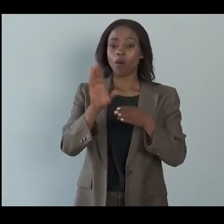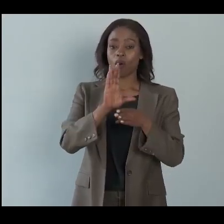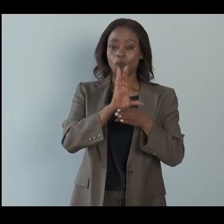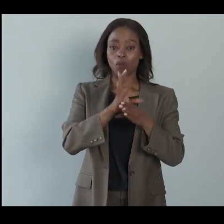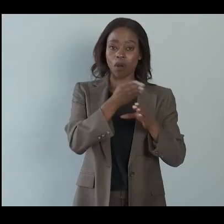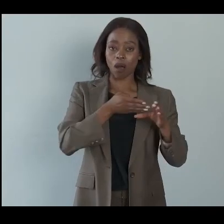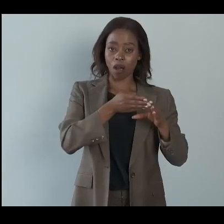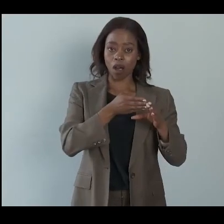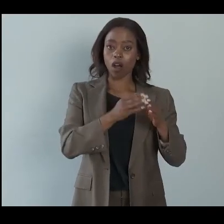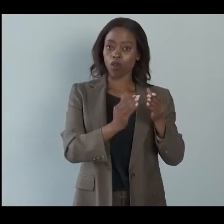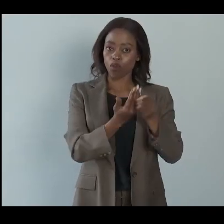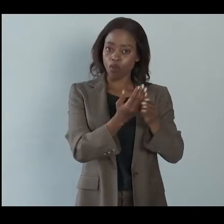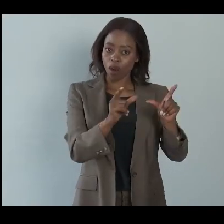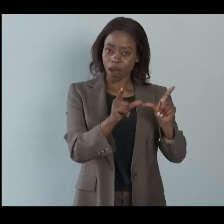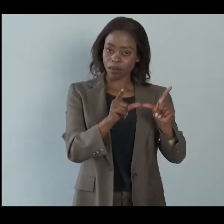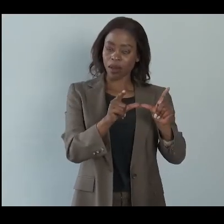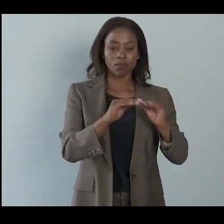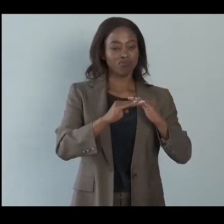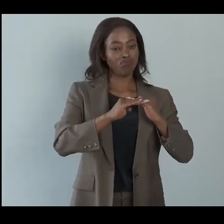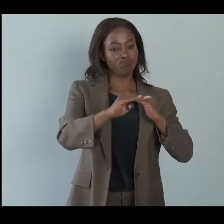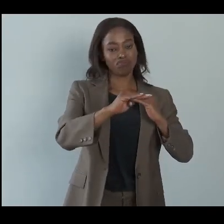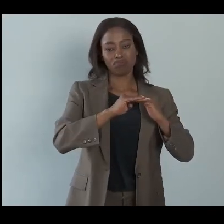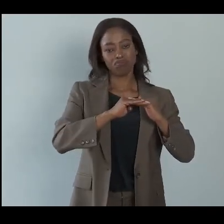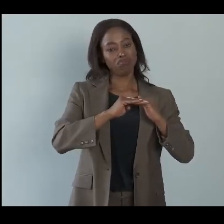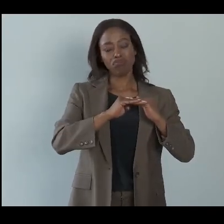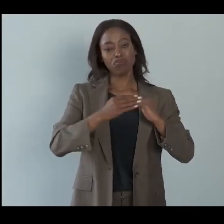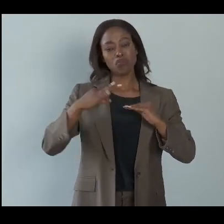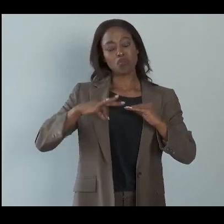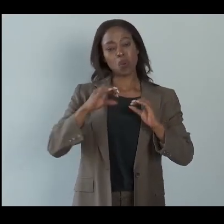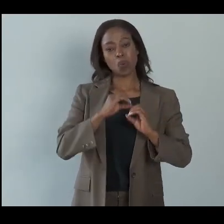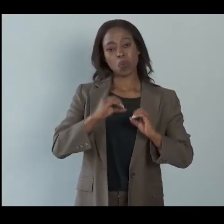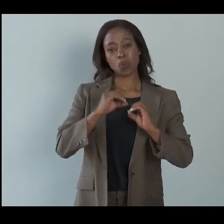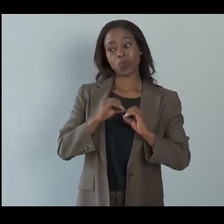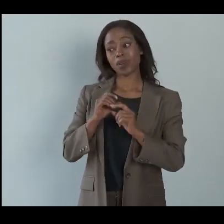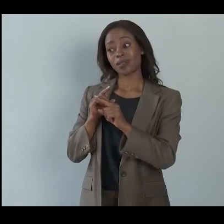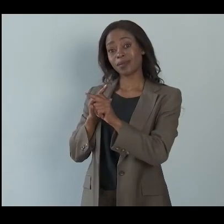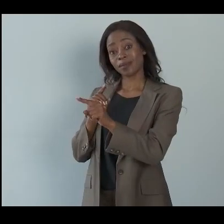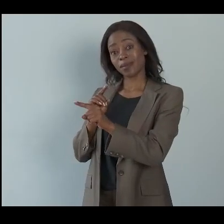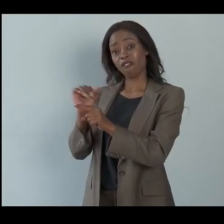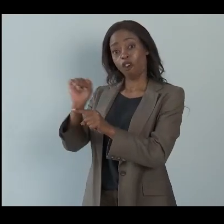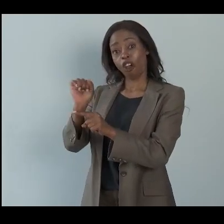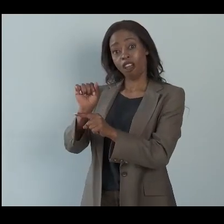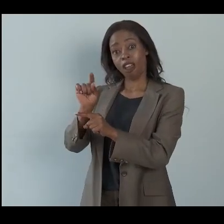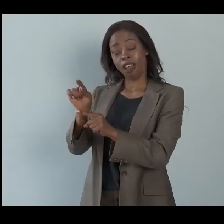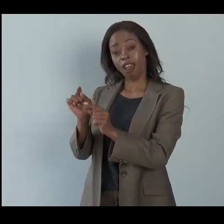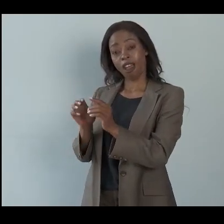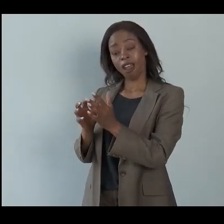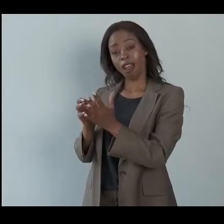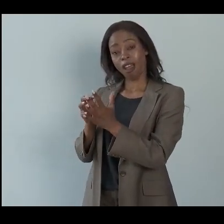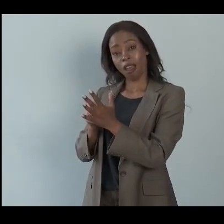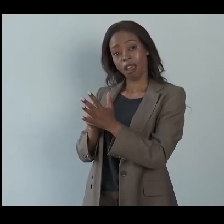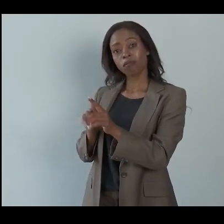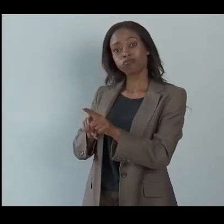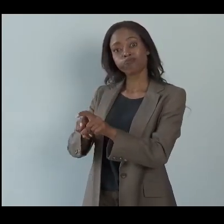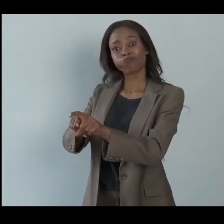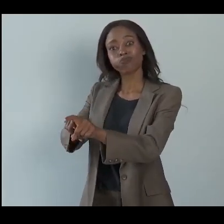total revenue, was flat. Netstar and Altron Arrow delivered strong growth in hardware sales, but this was